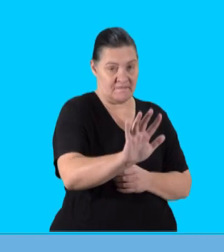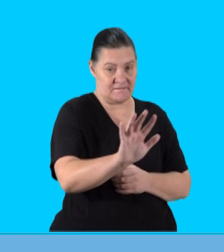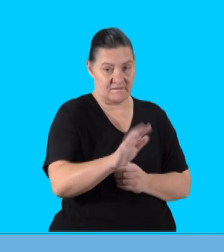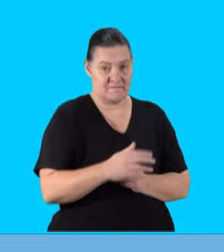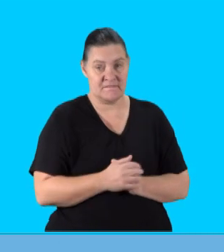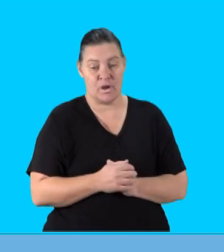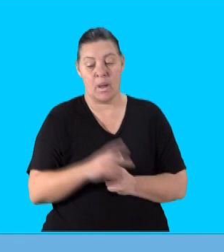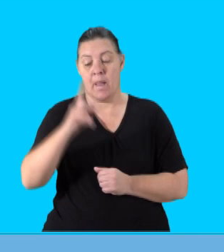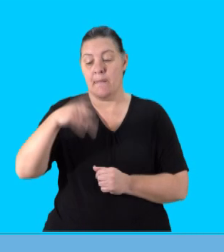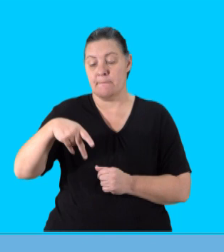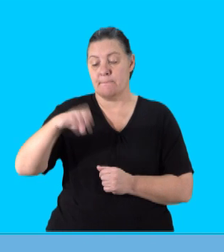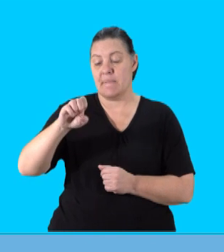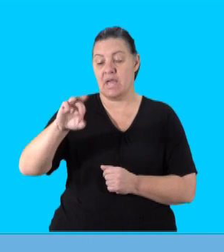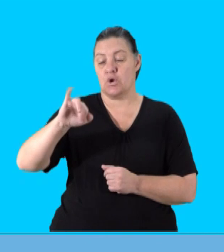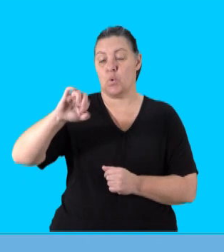15,